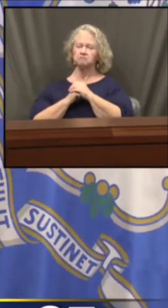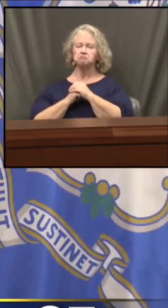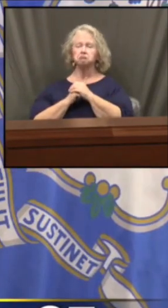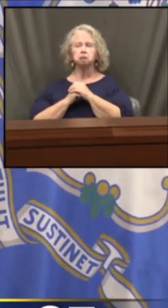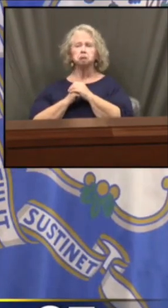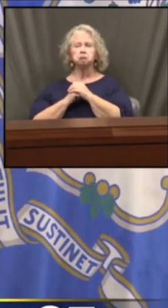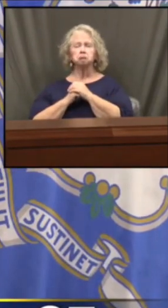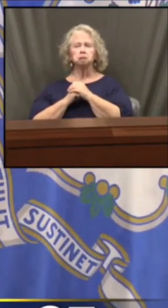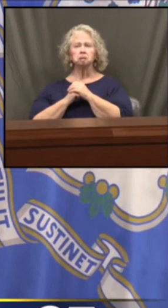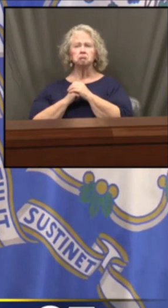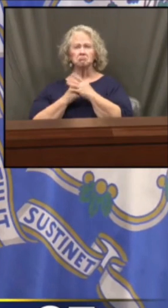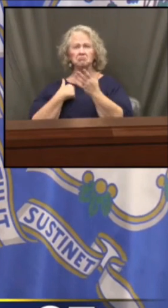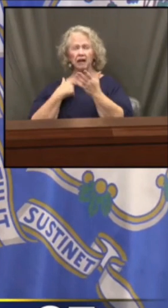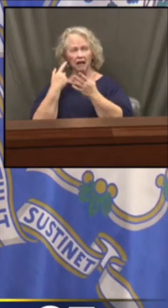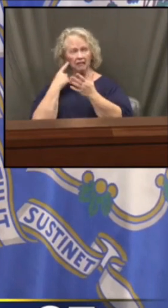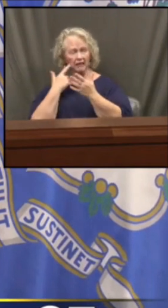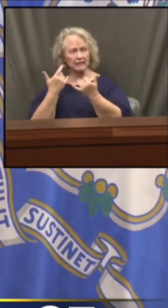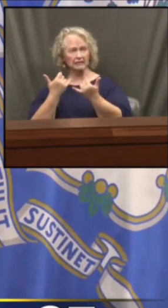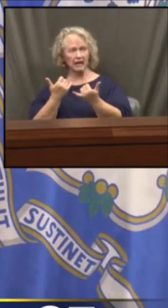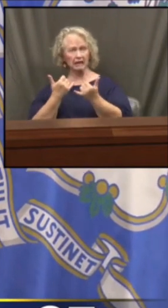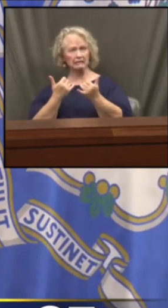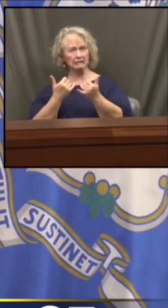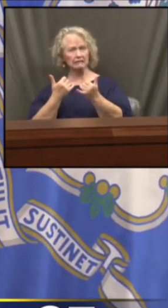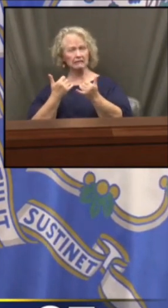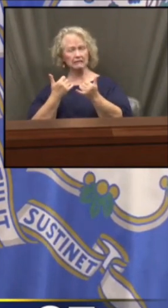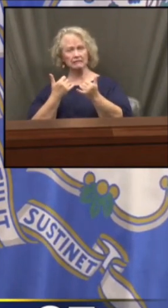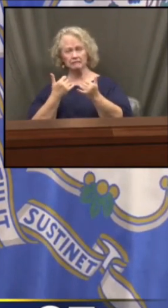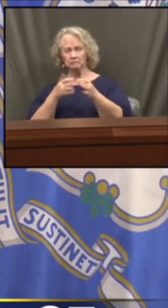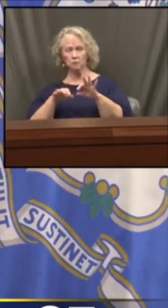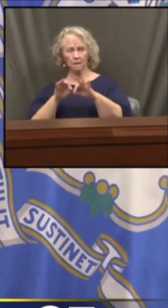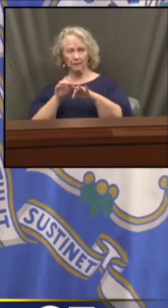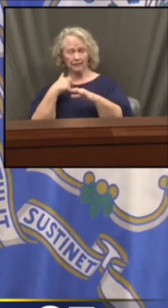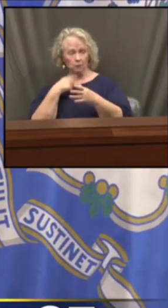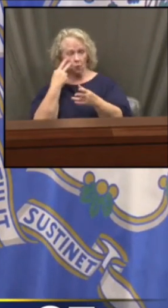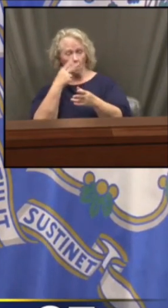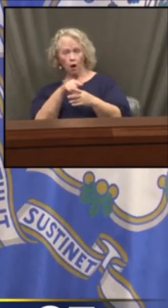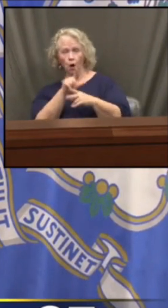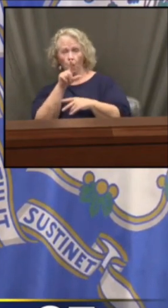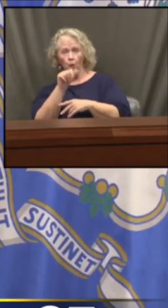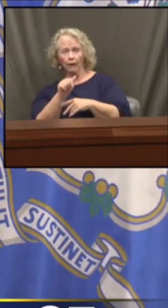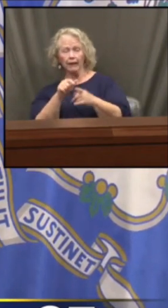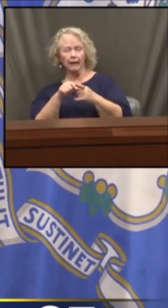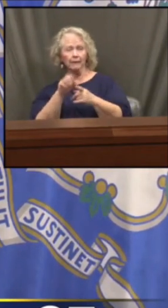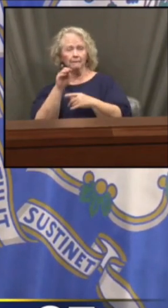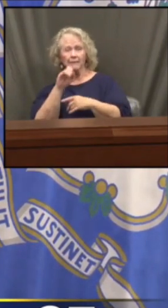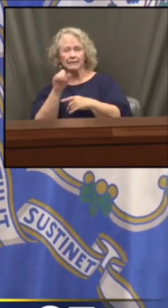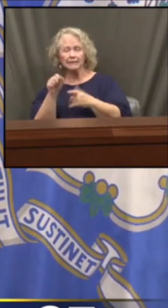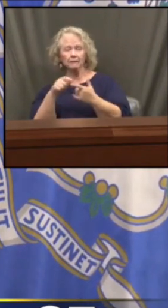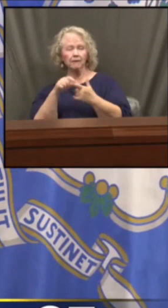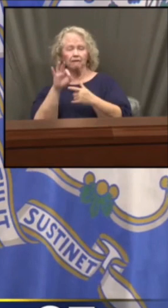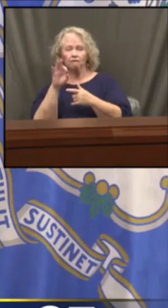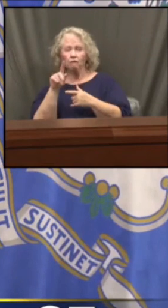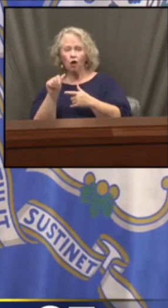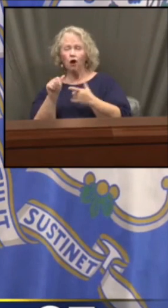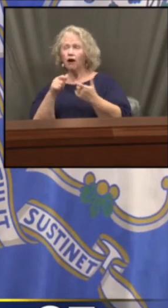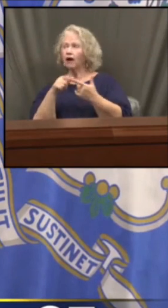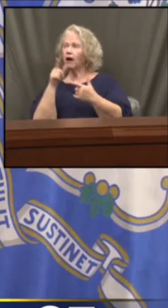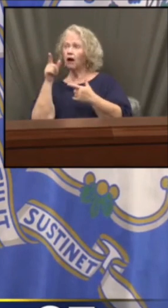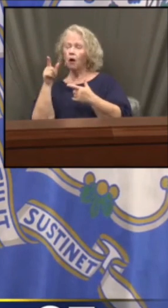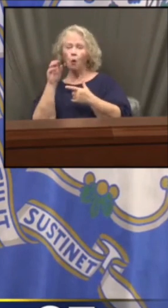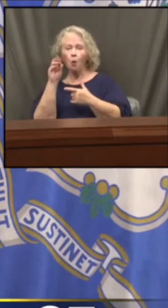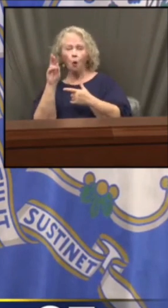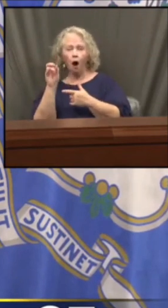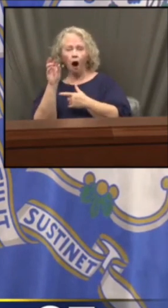I think the vaccine mandate is necessary now because I see what's going on in Louisiana, Mississippi, Florida, and Oregon, and